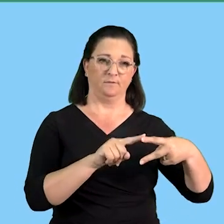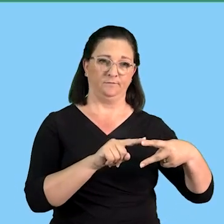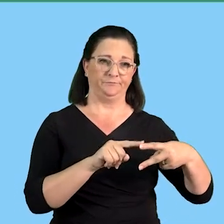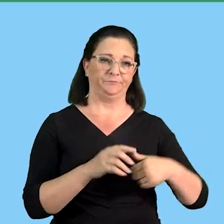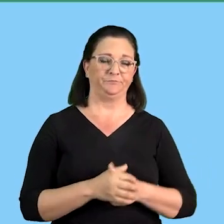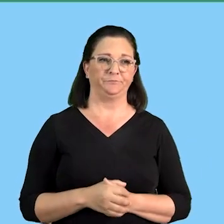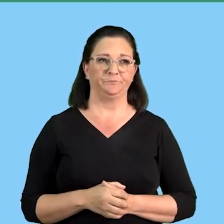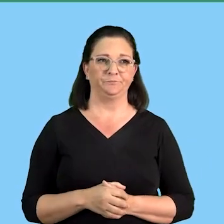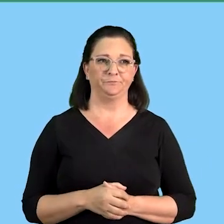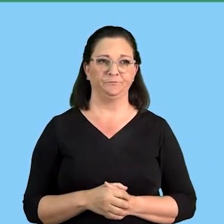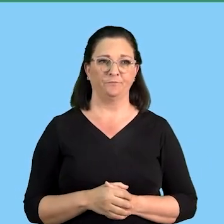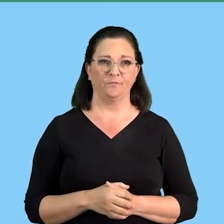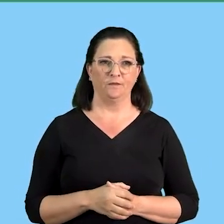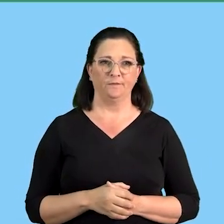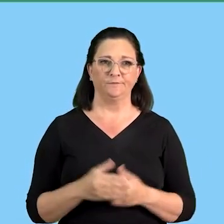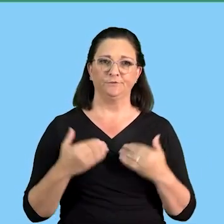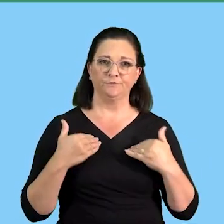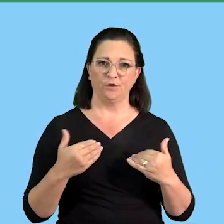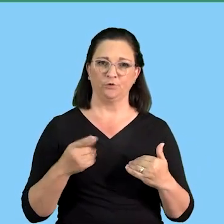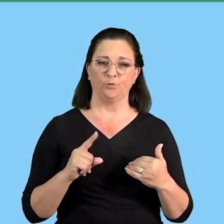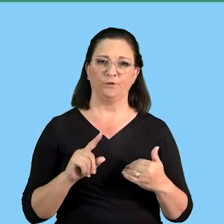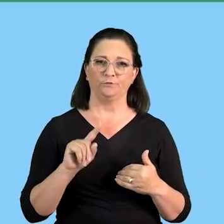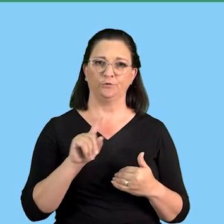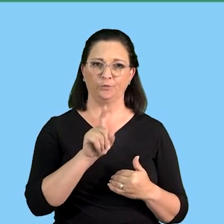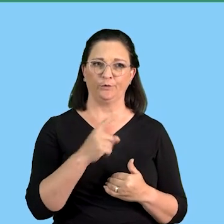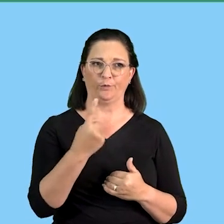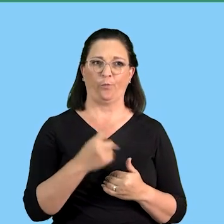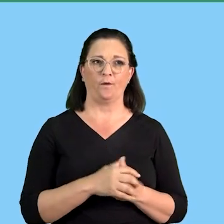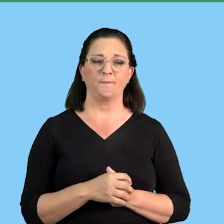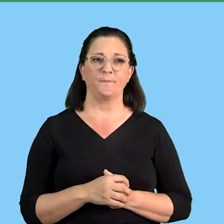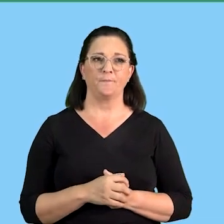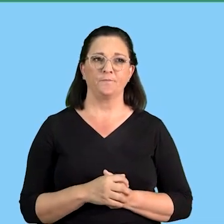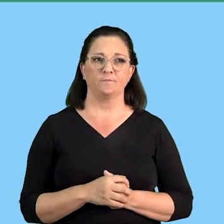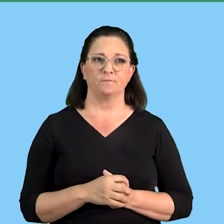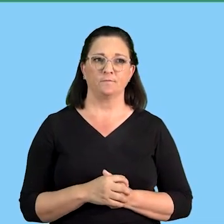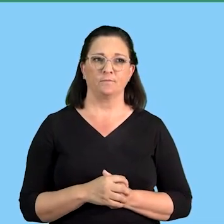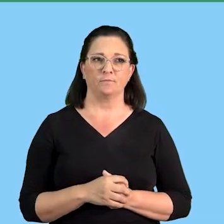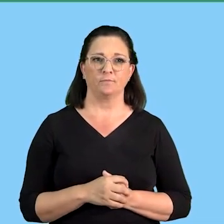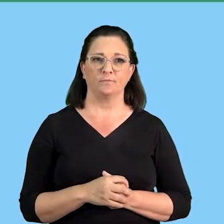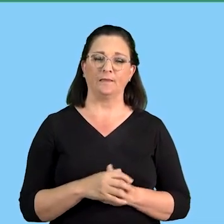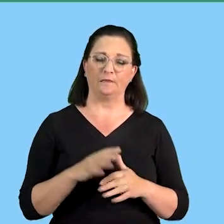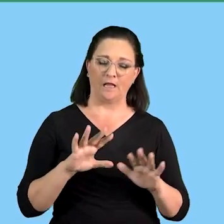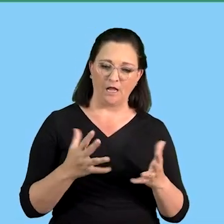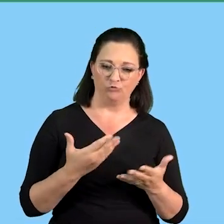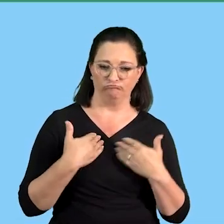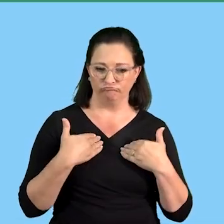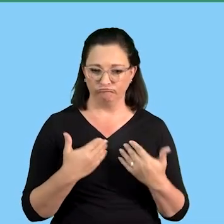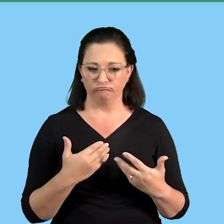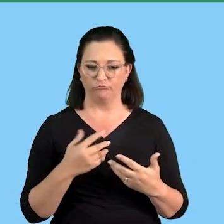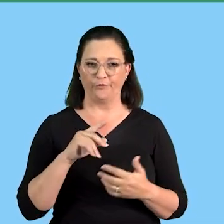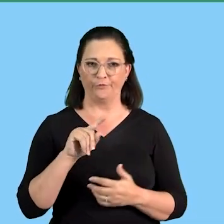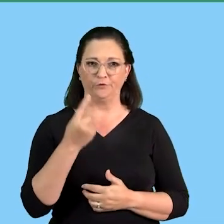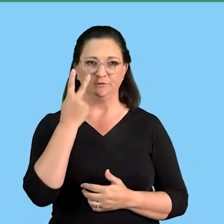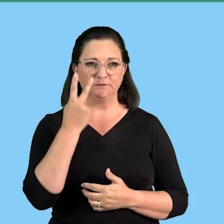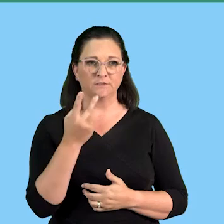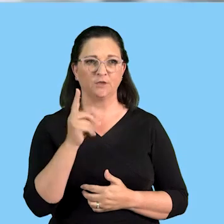question 1. Now, let us start with the first question. This is how you approach it. This is how you go about it.